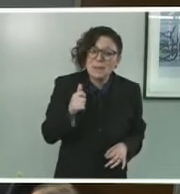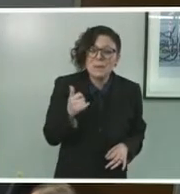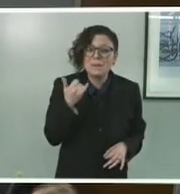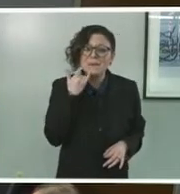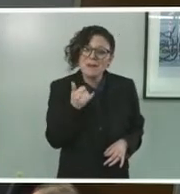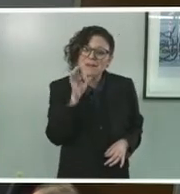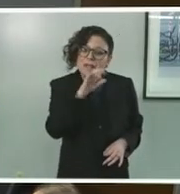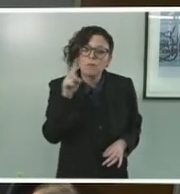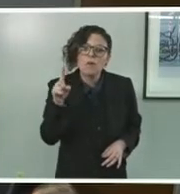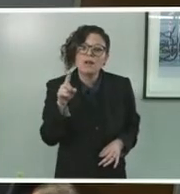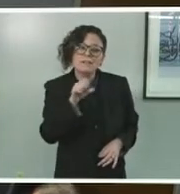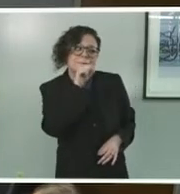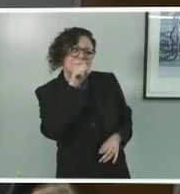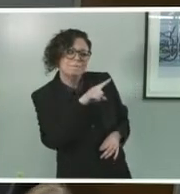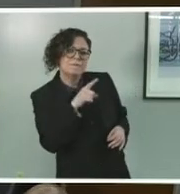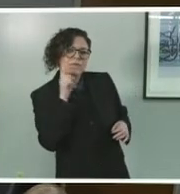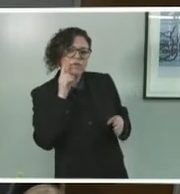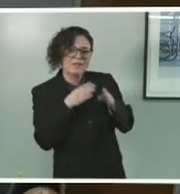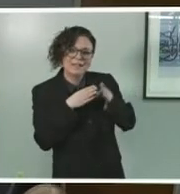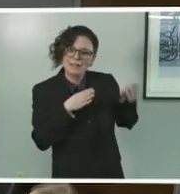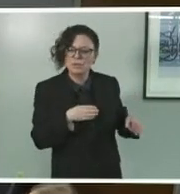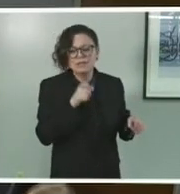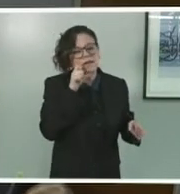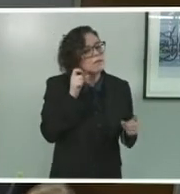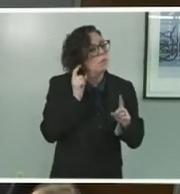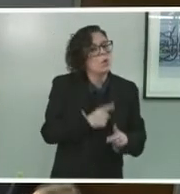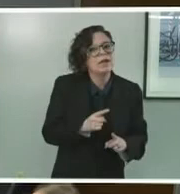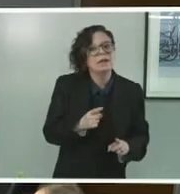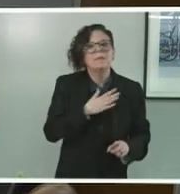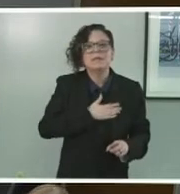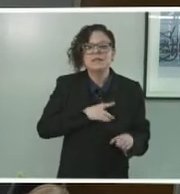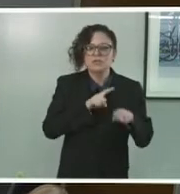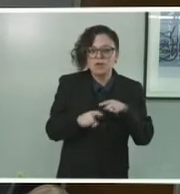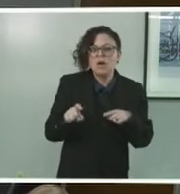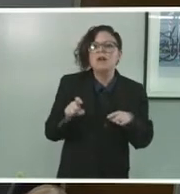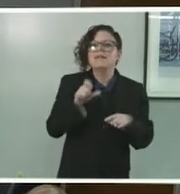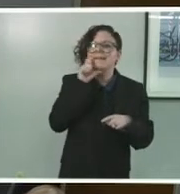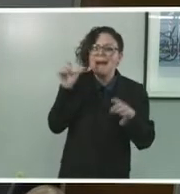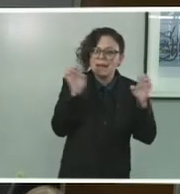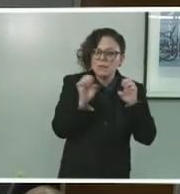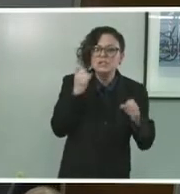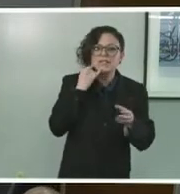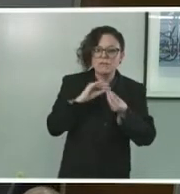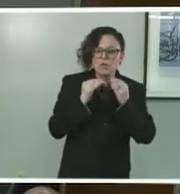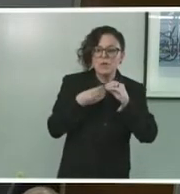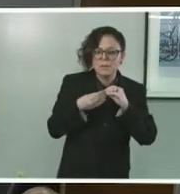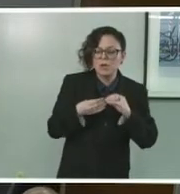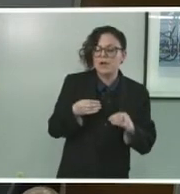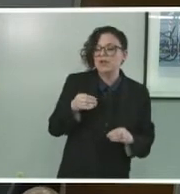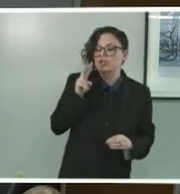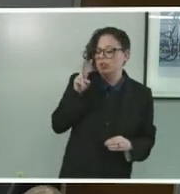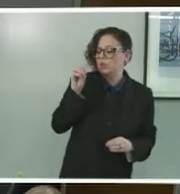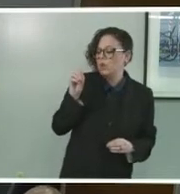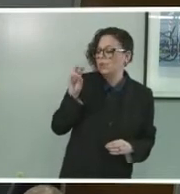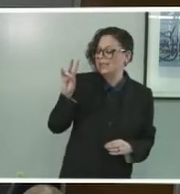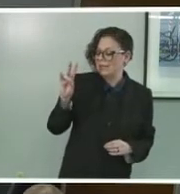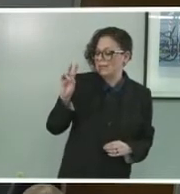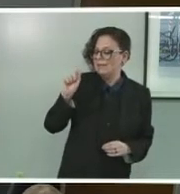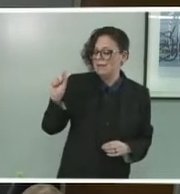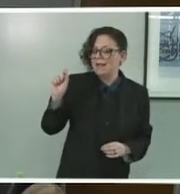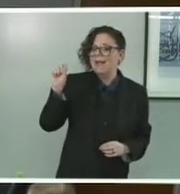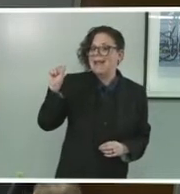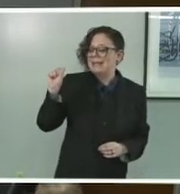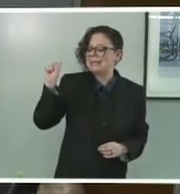Right. That's not what that's for. Great point. Non-emergency line, 207-SAPD. Is driving to a golf